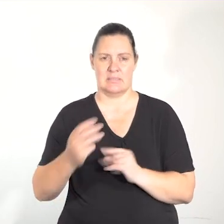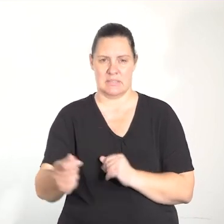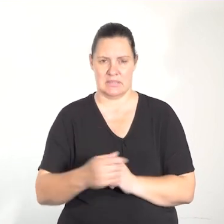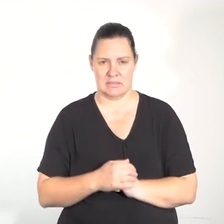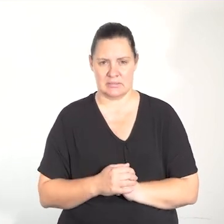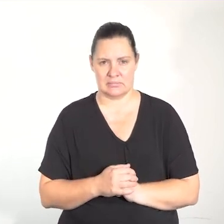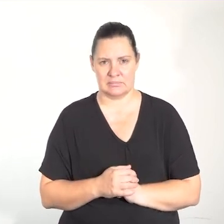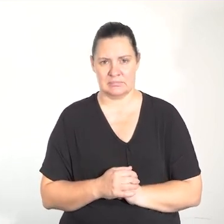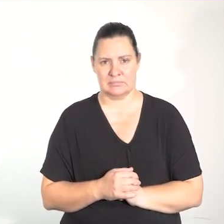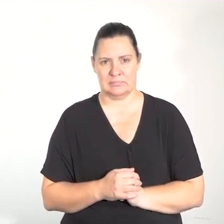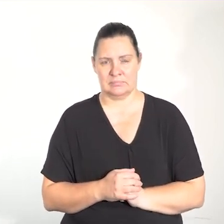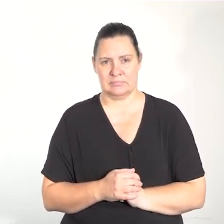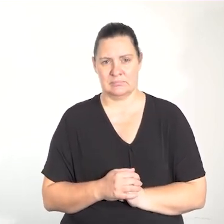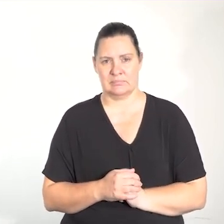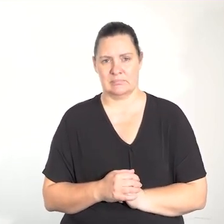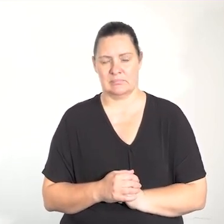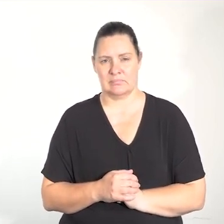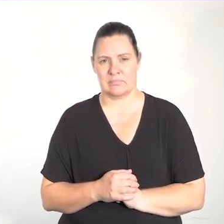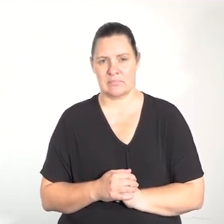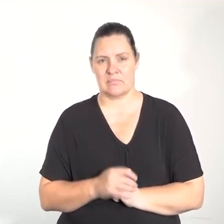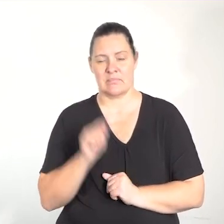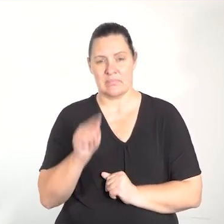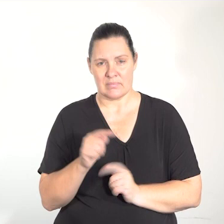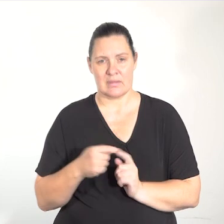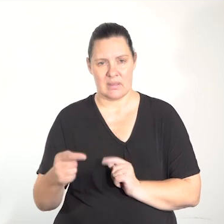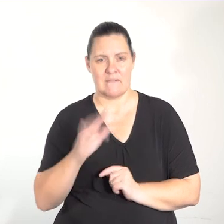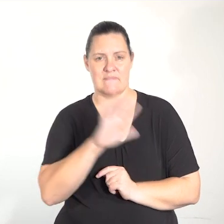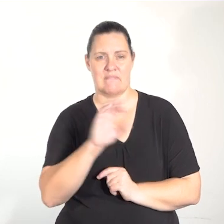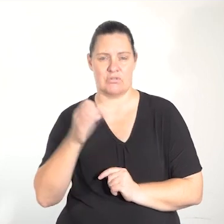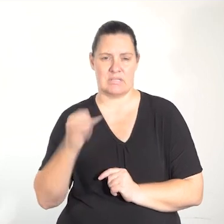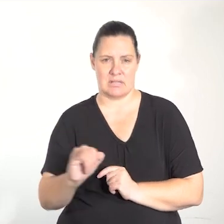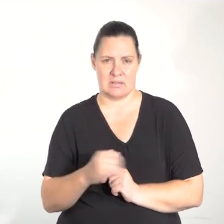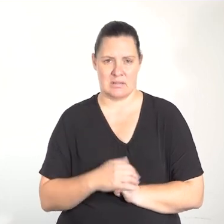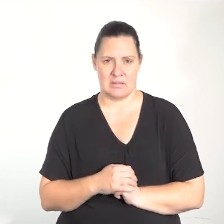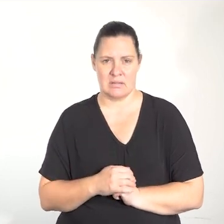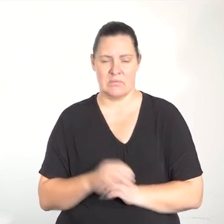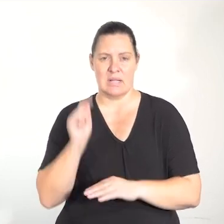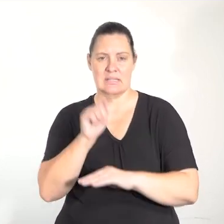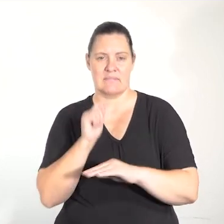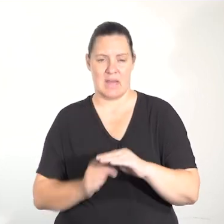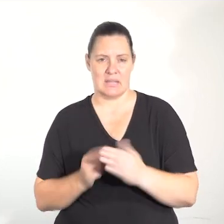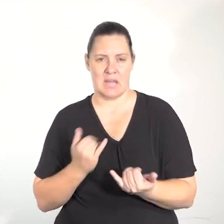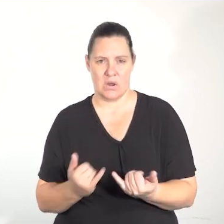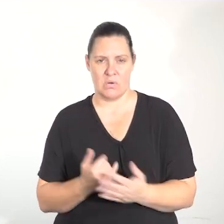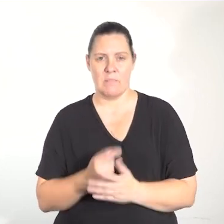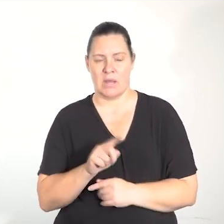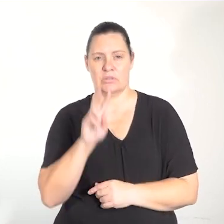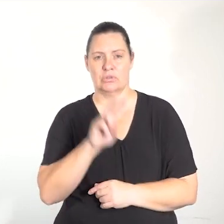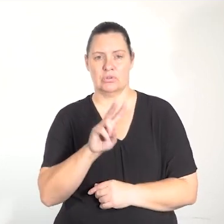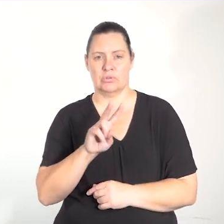by speed. That distance is still 500. We are going to divide it now